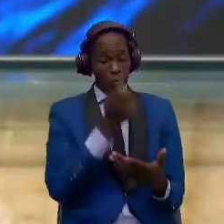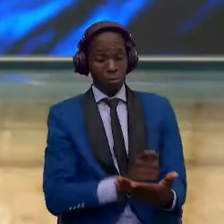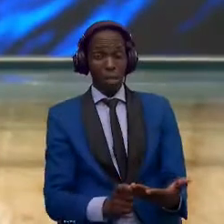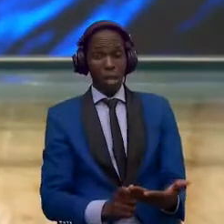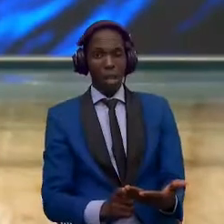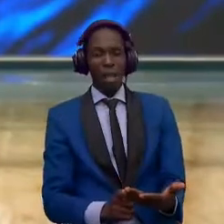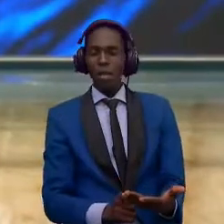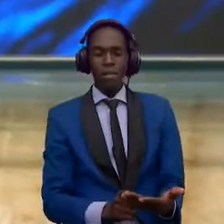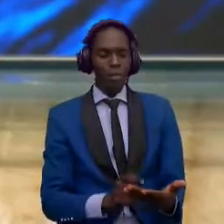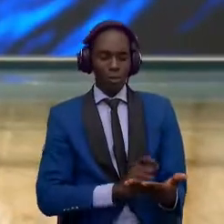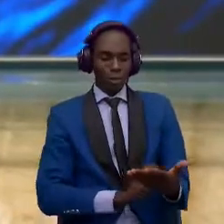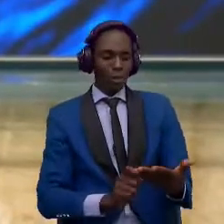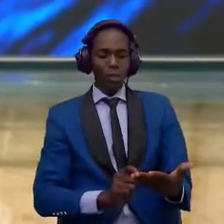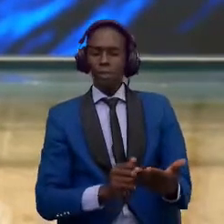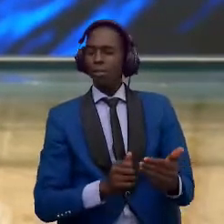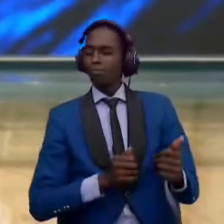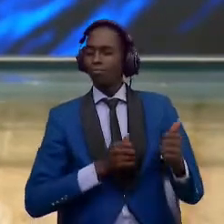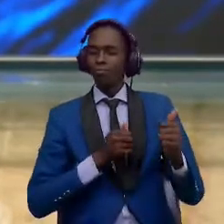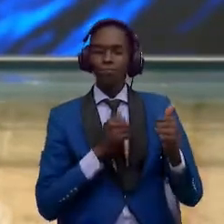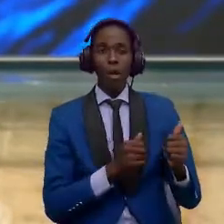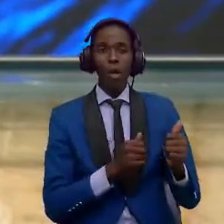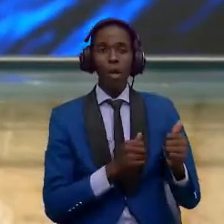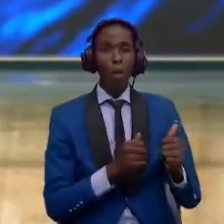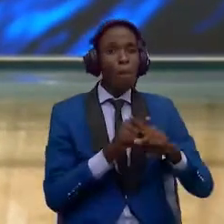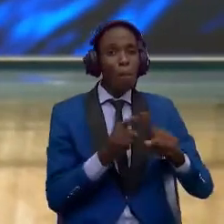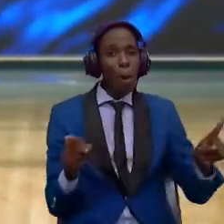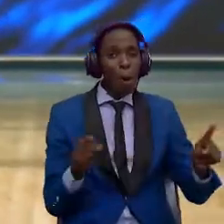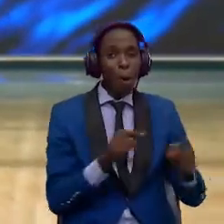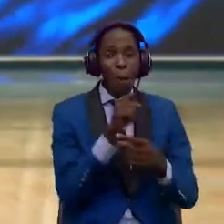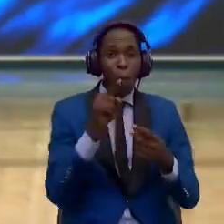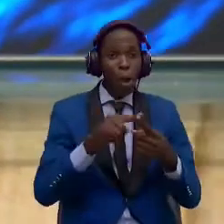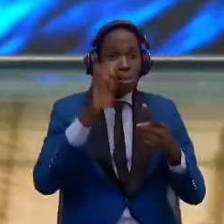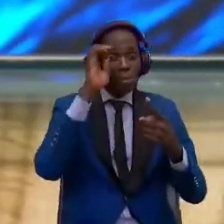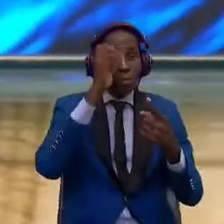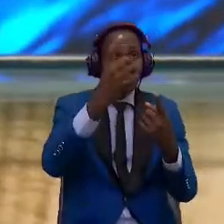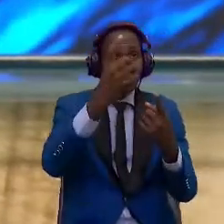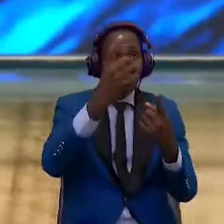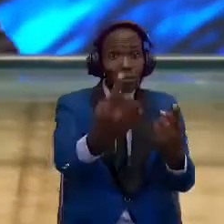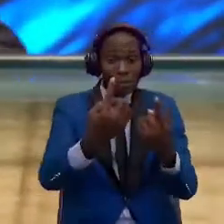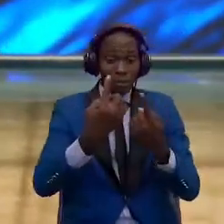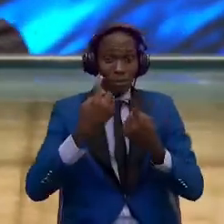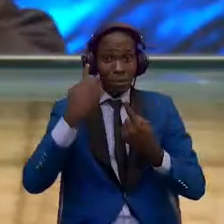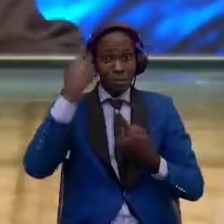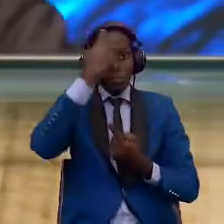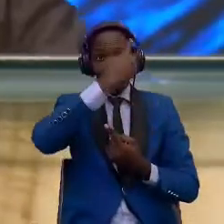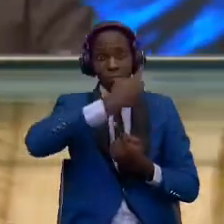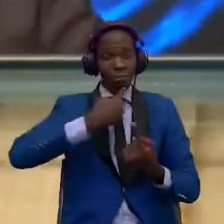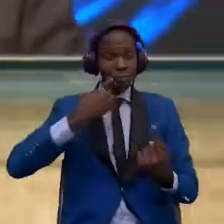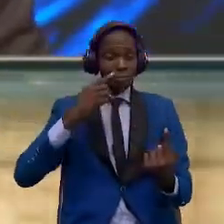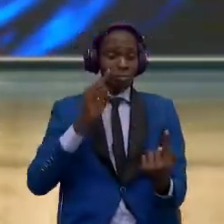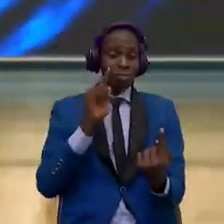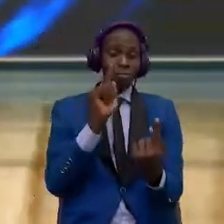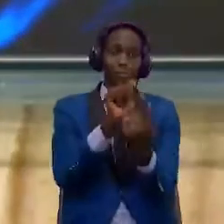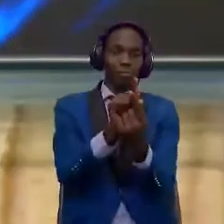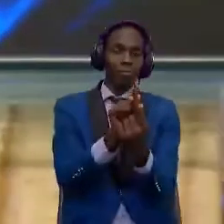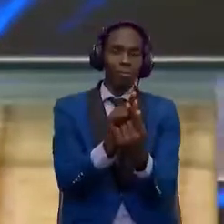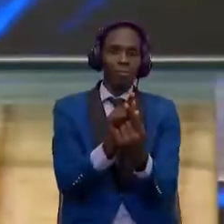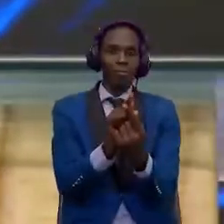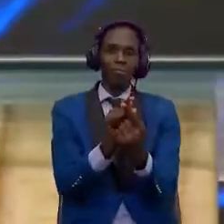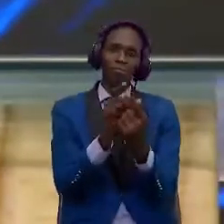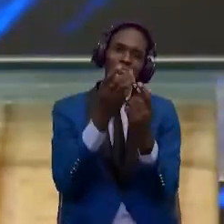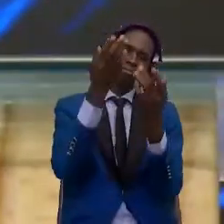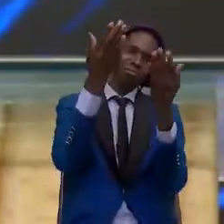he's weighty and powerful. But when he comes in person, his personality,